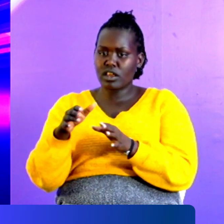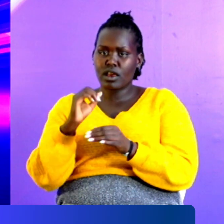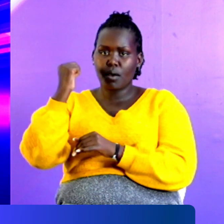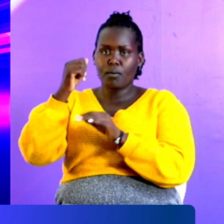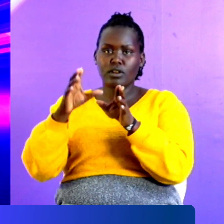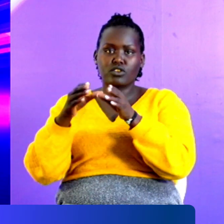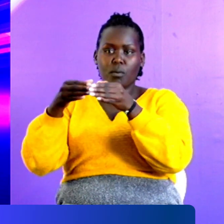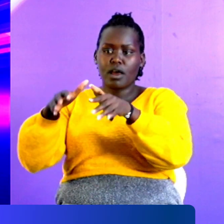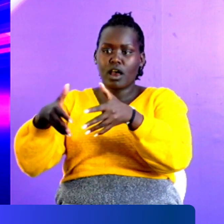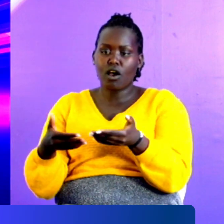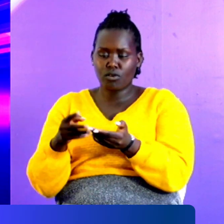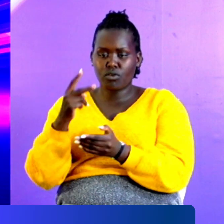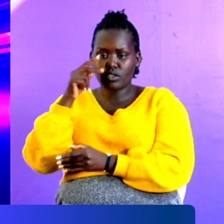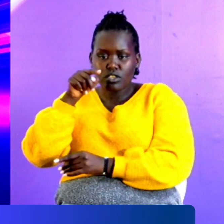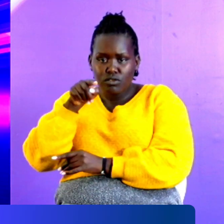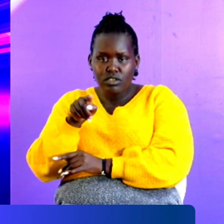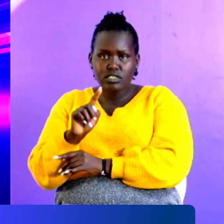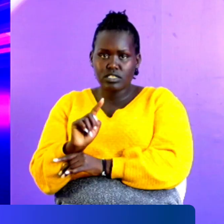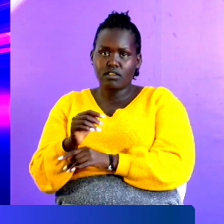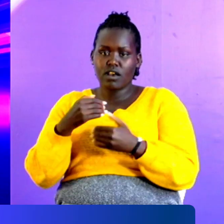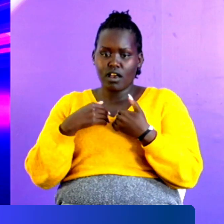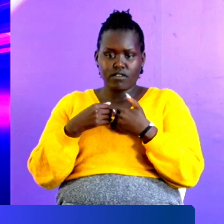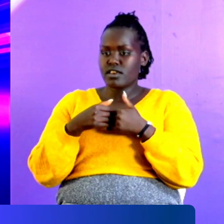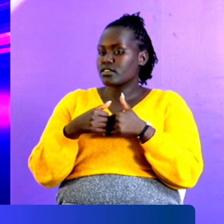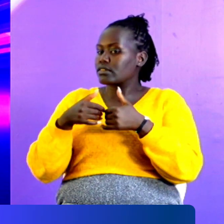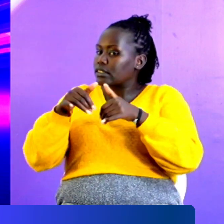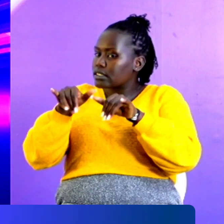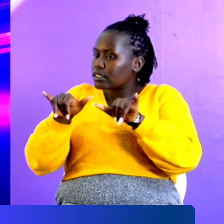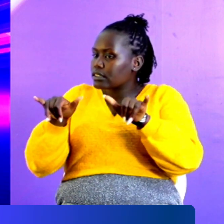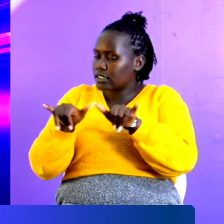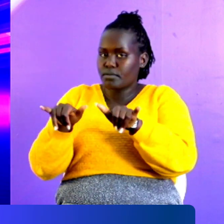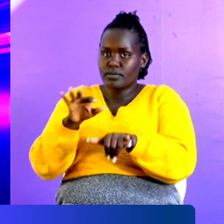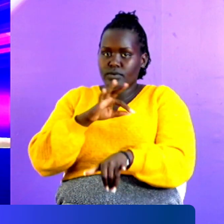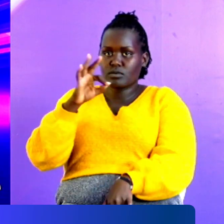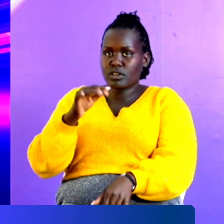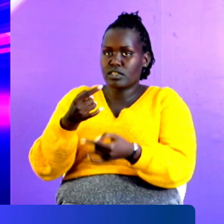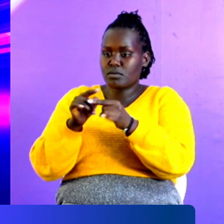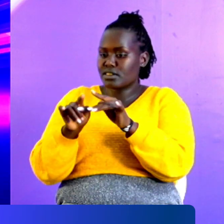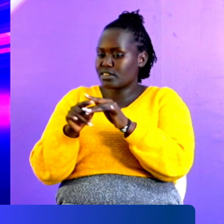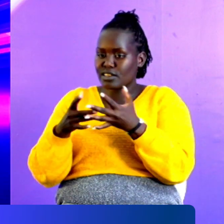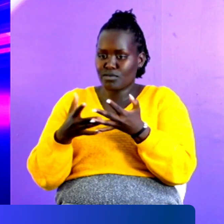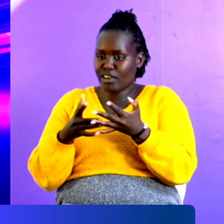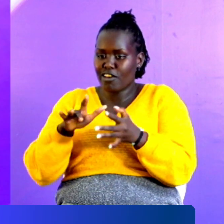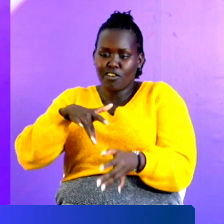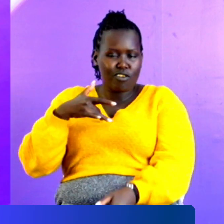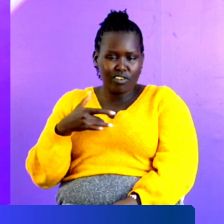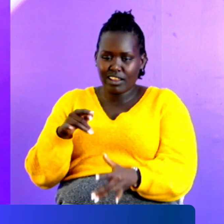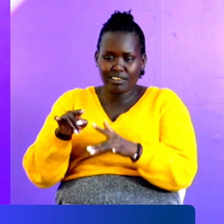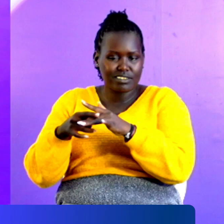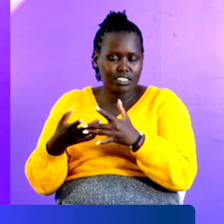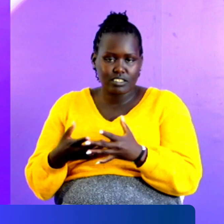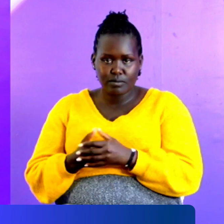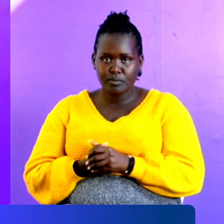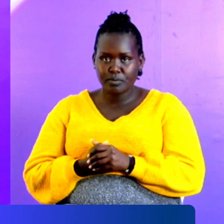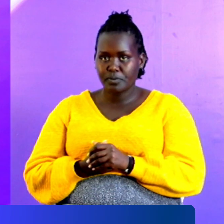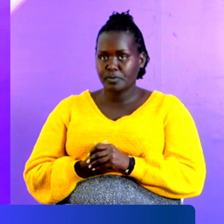you see yourself maintaining the momentum? I know those are so many questions into one, but start wherever you feel like starting. That's okay. Here's